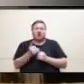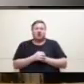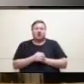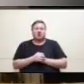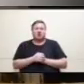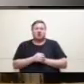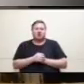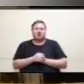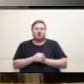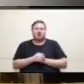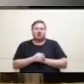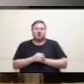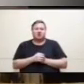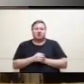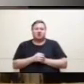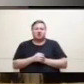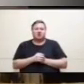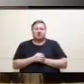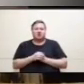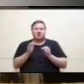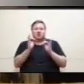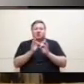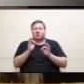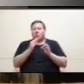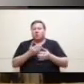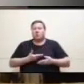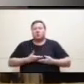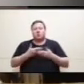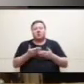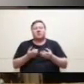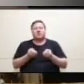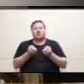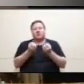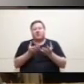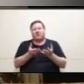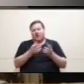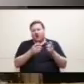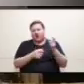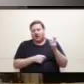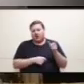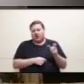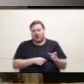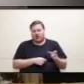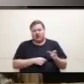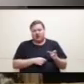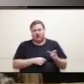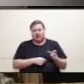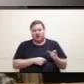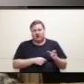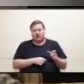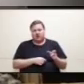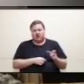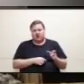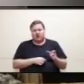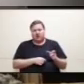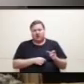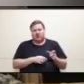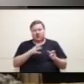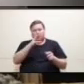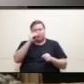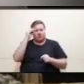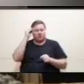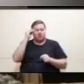No service provider will be given